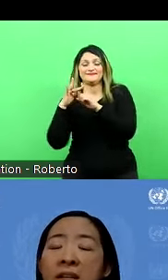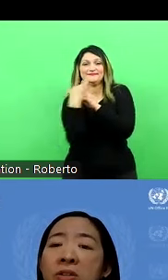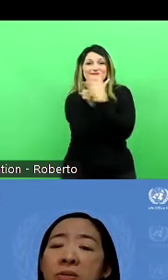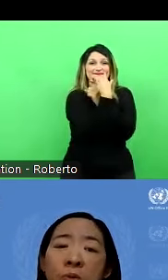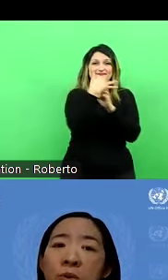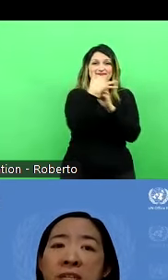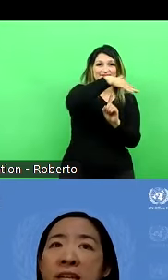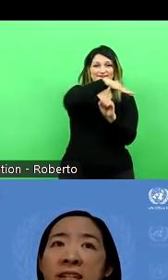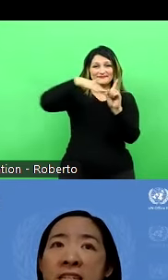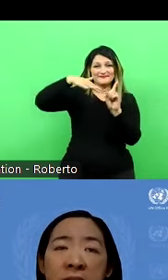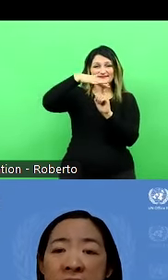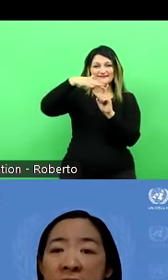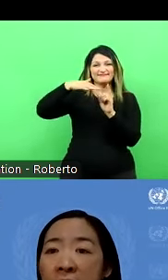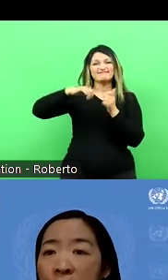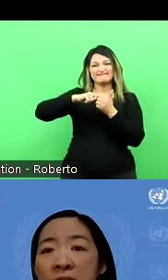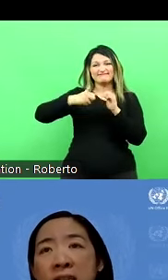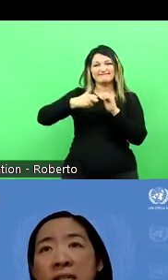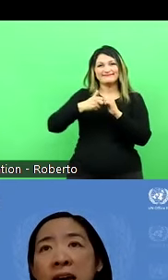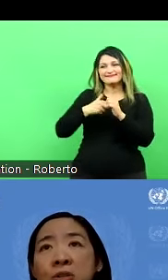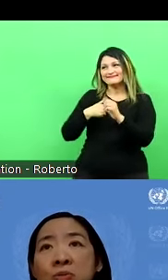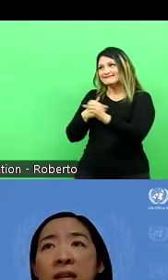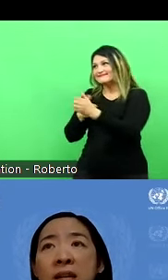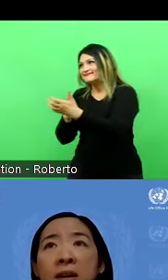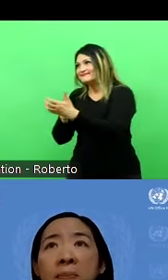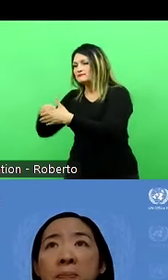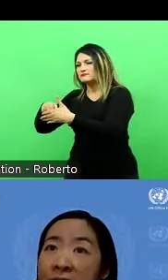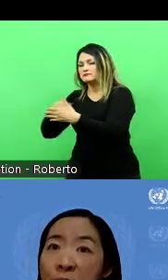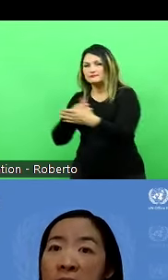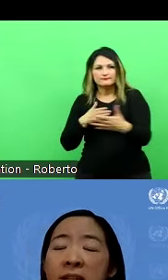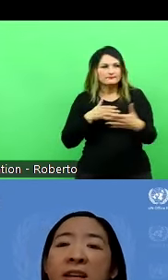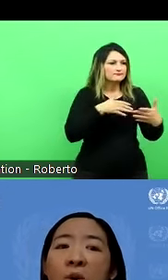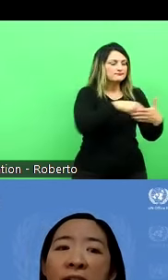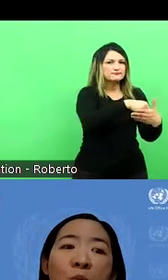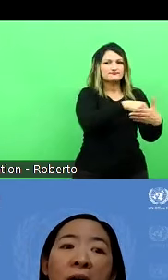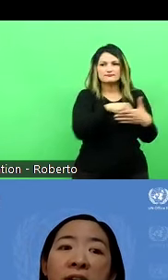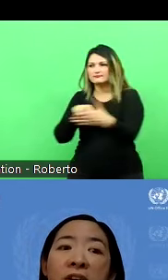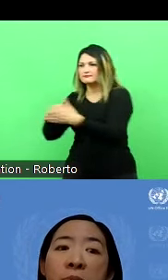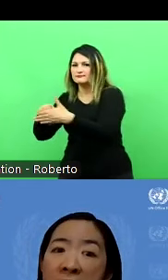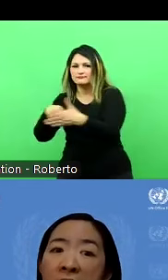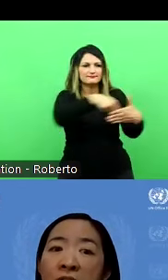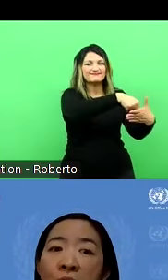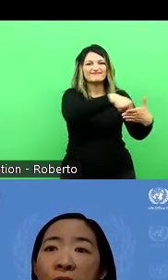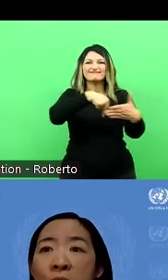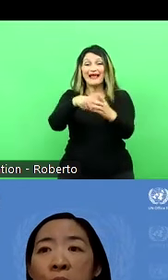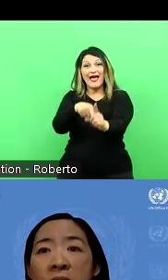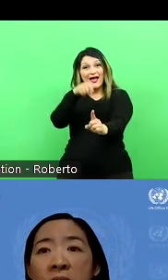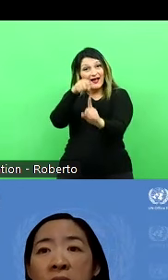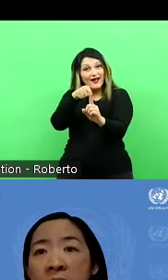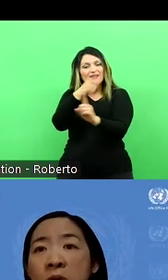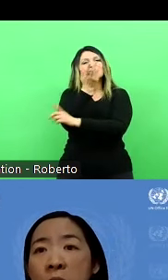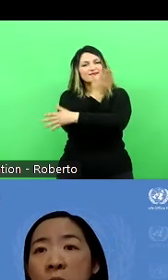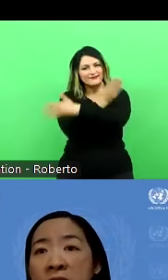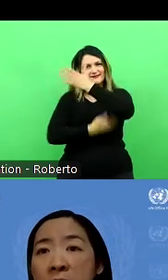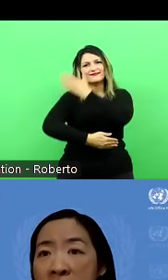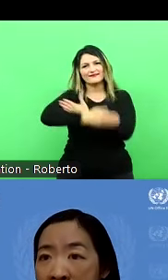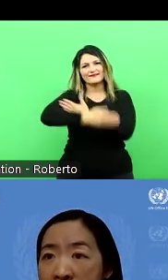see when we say disability inclusion in disaster risk management? We have one of the speakers who also was